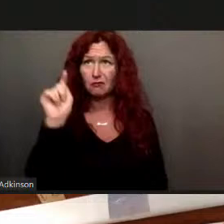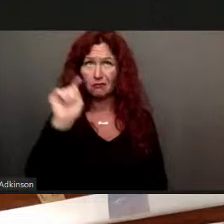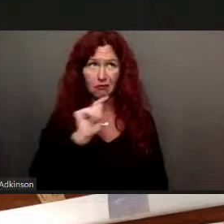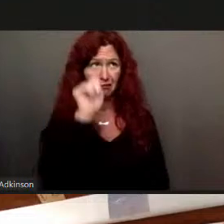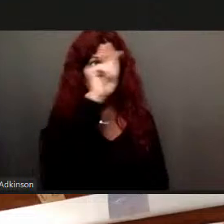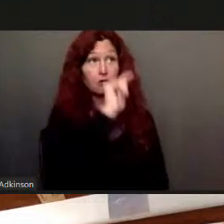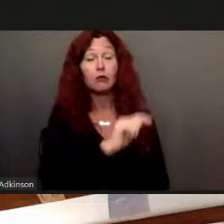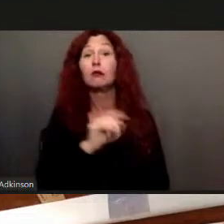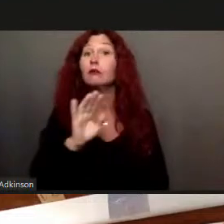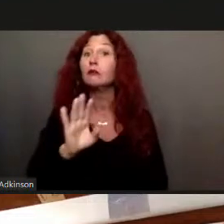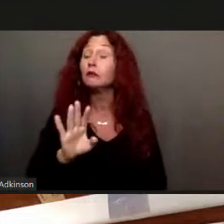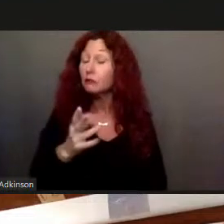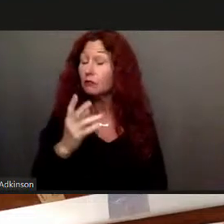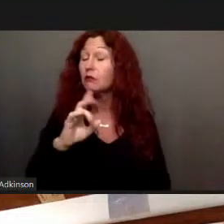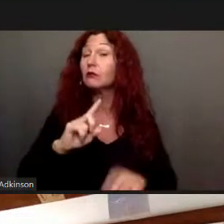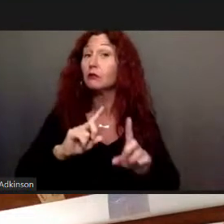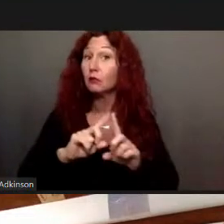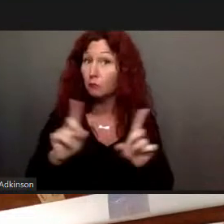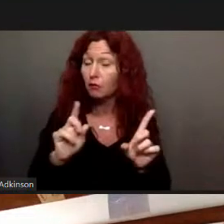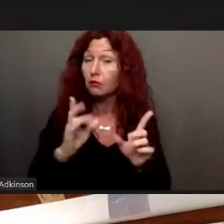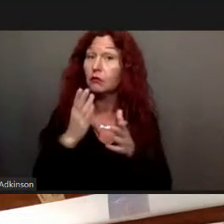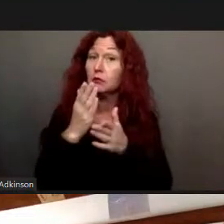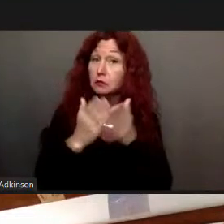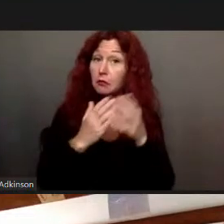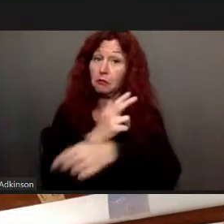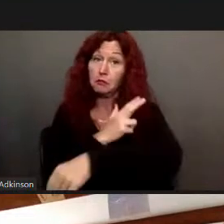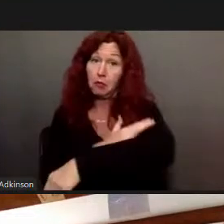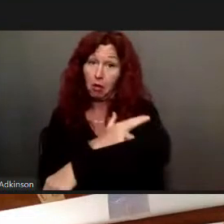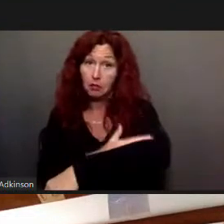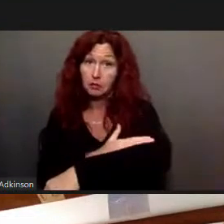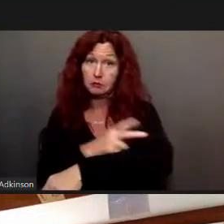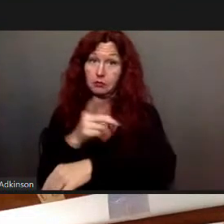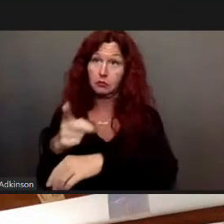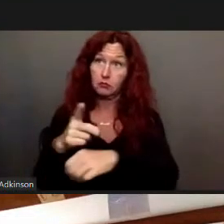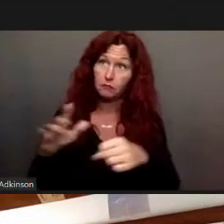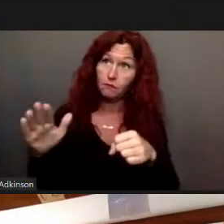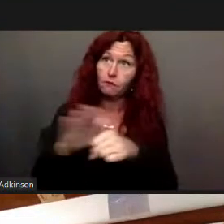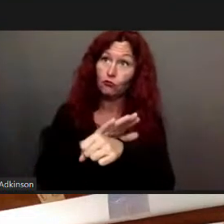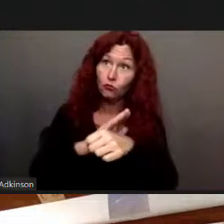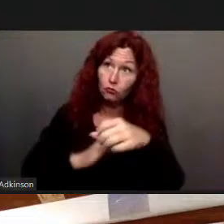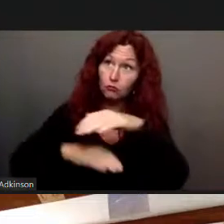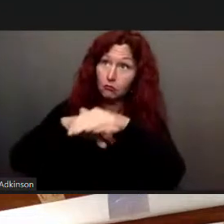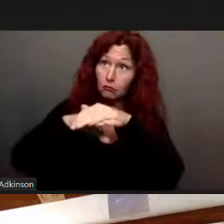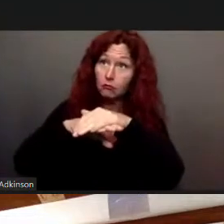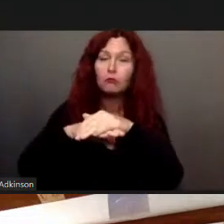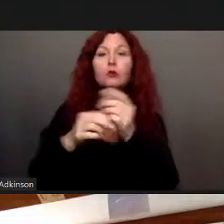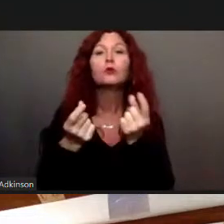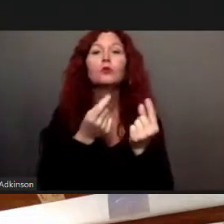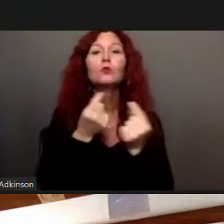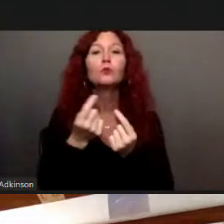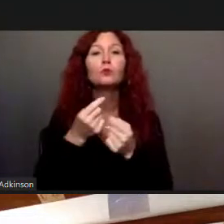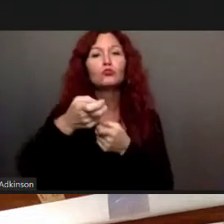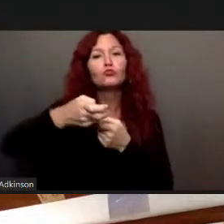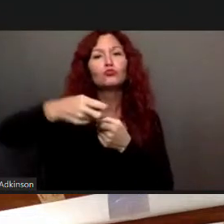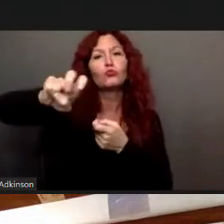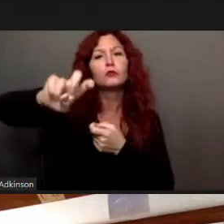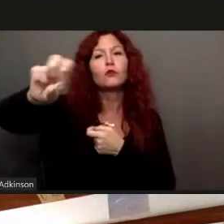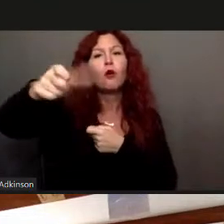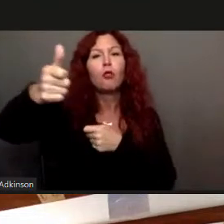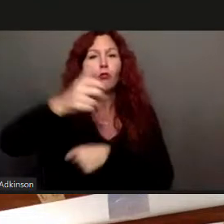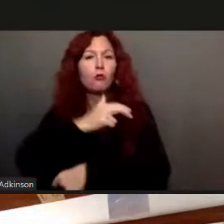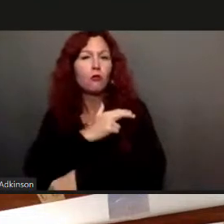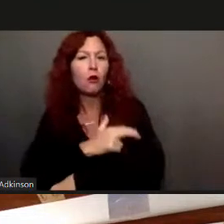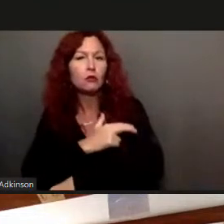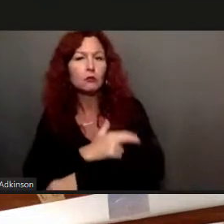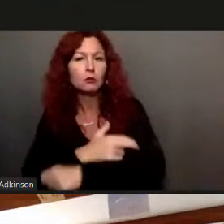between hospitals. You know, the Homestead Hospital is a very small hospital, and so they have a limited number of ICU beds. And so, like